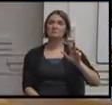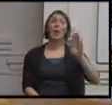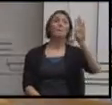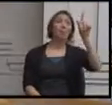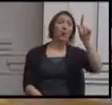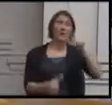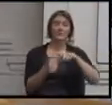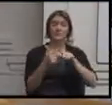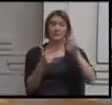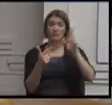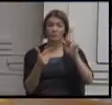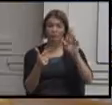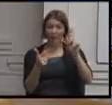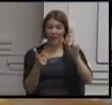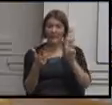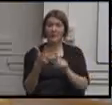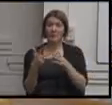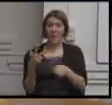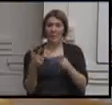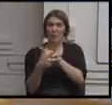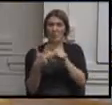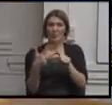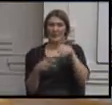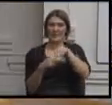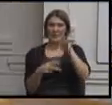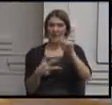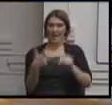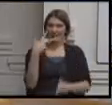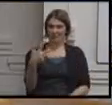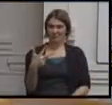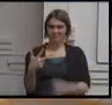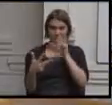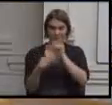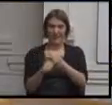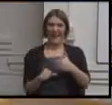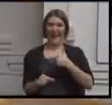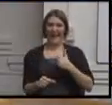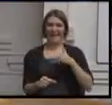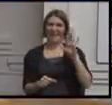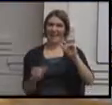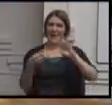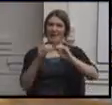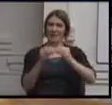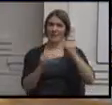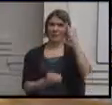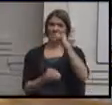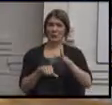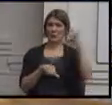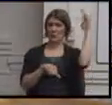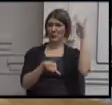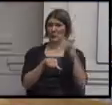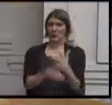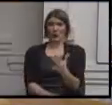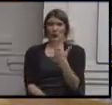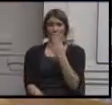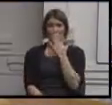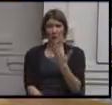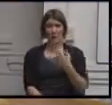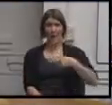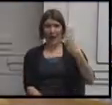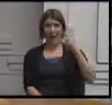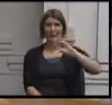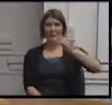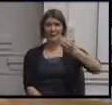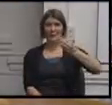Burlington, Rutland, and Brattleboro are the only 3 towns or cities in the state of Vermont that have such a high